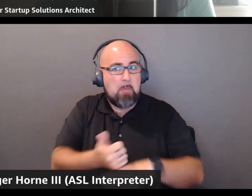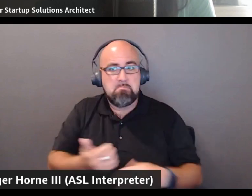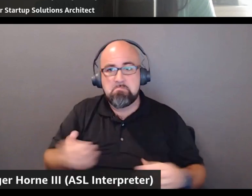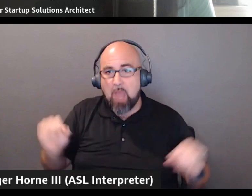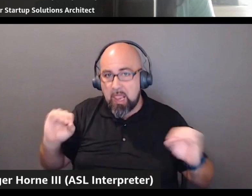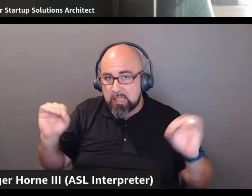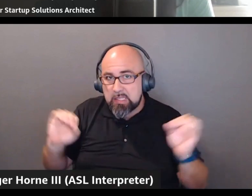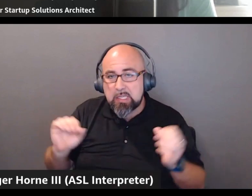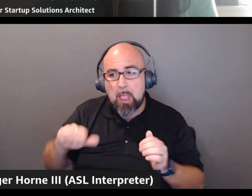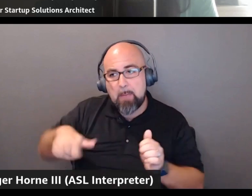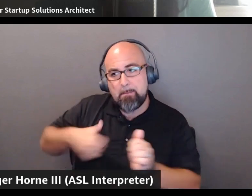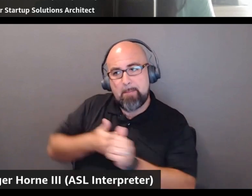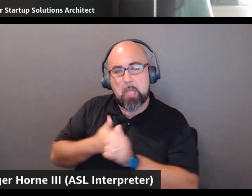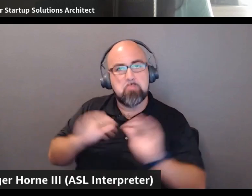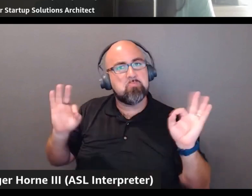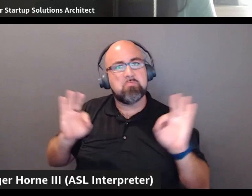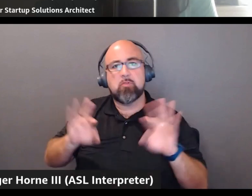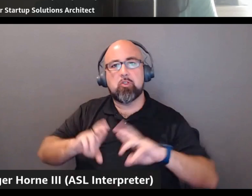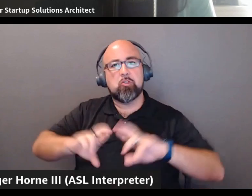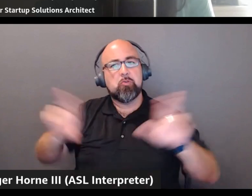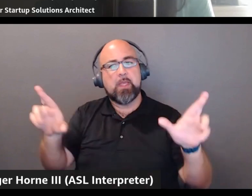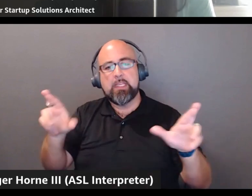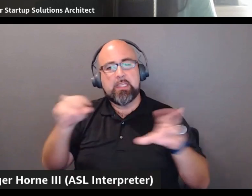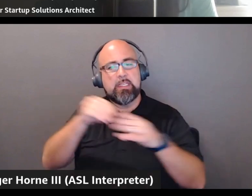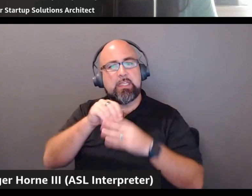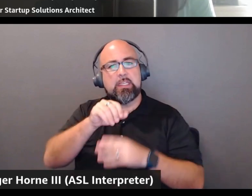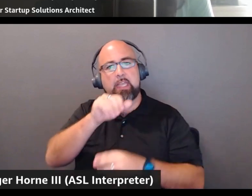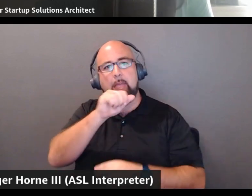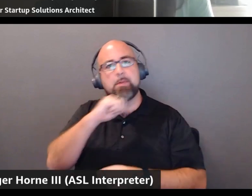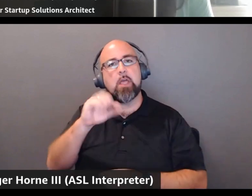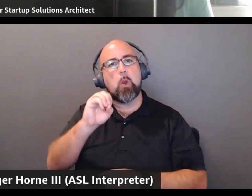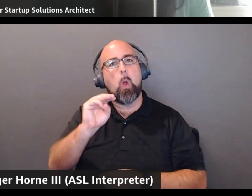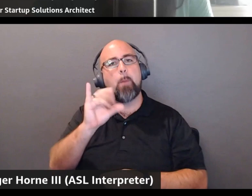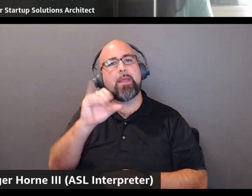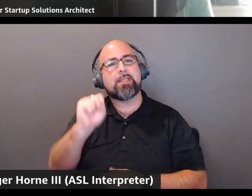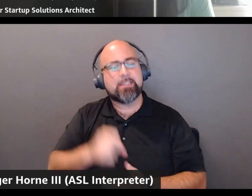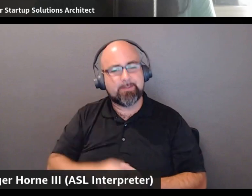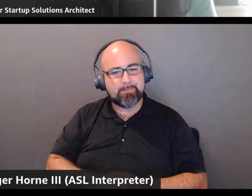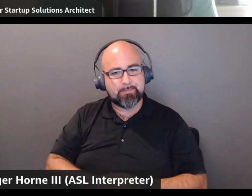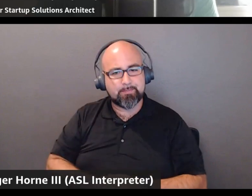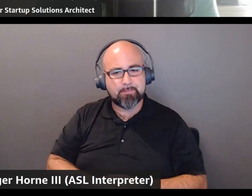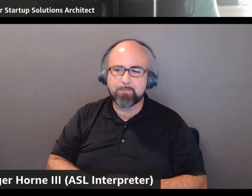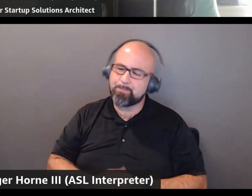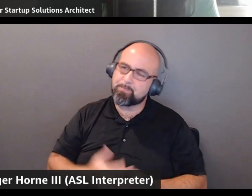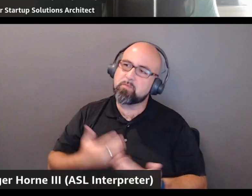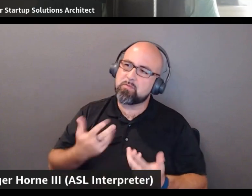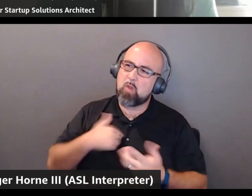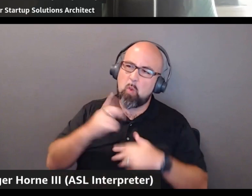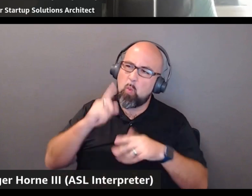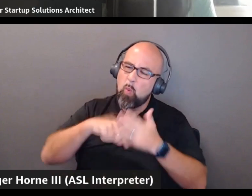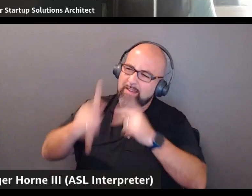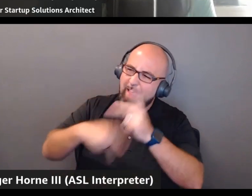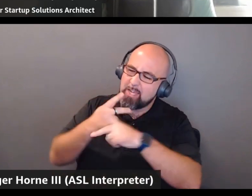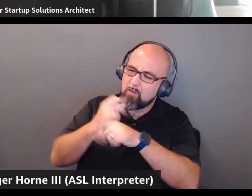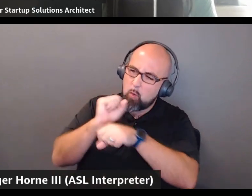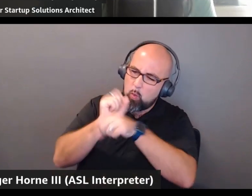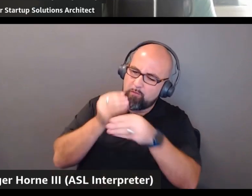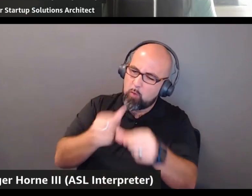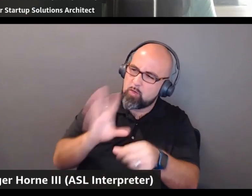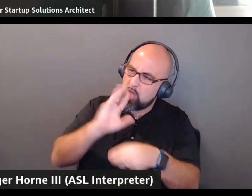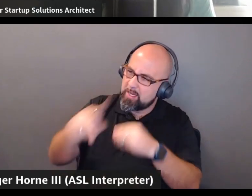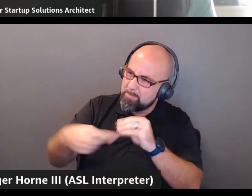on the back end. We have it all set up in Amazon Omics. So what type of workflow are we talking about here? Like what exactly